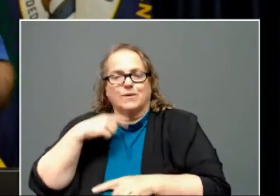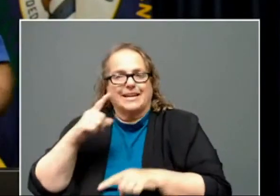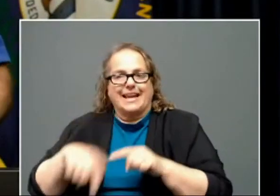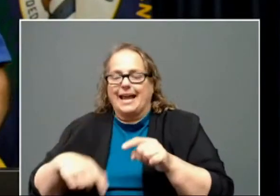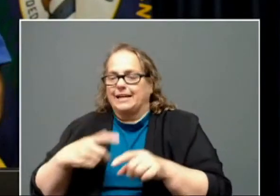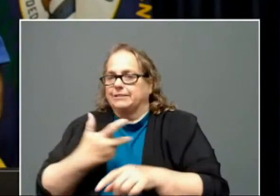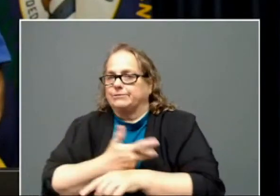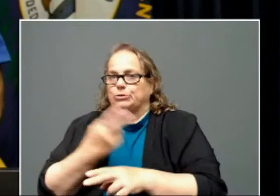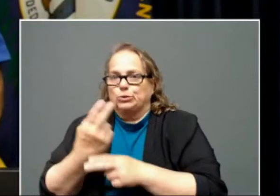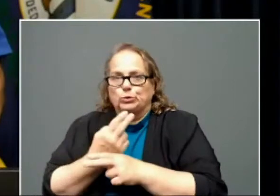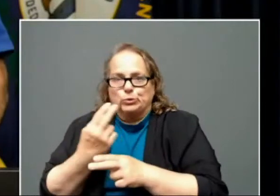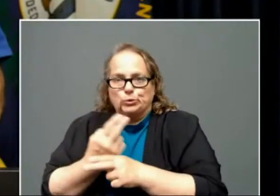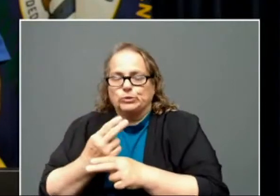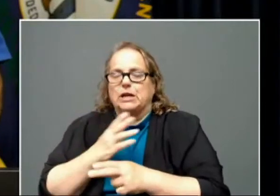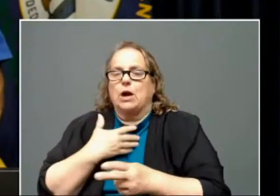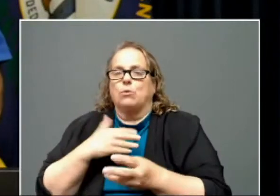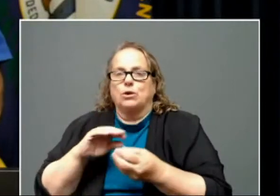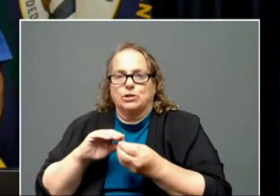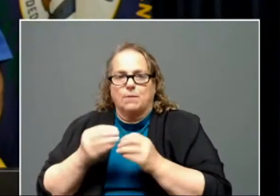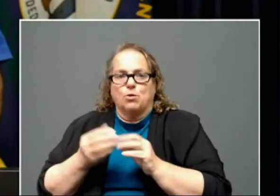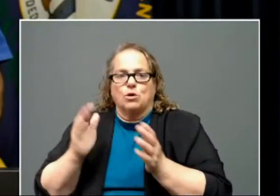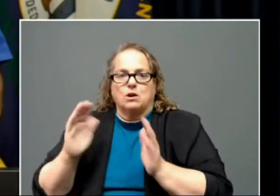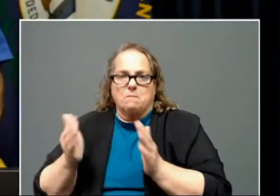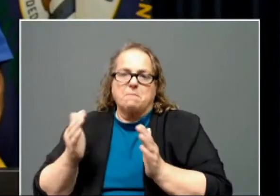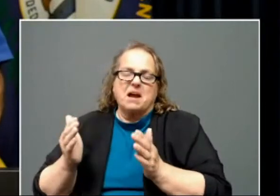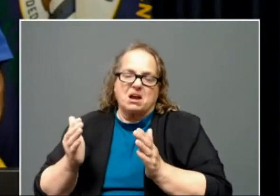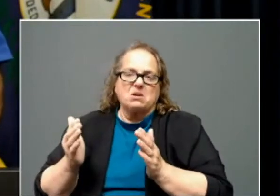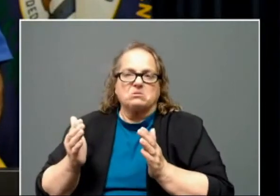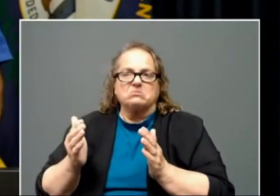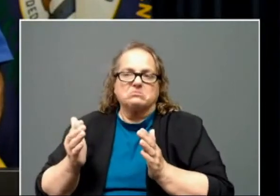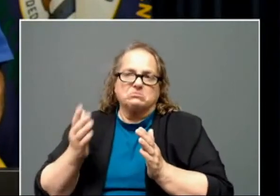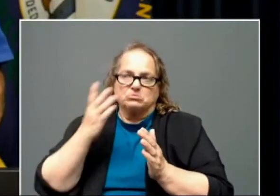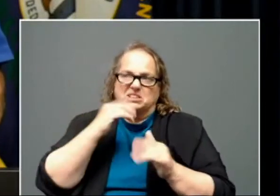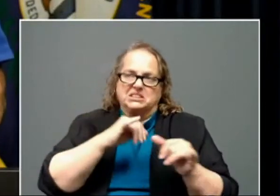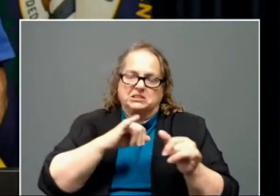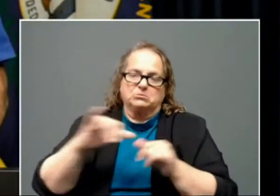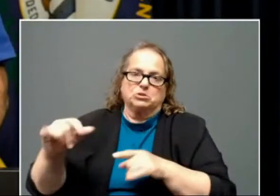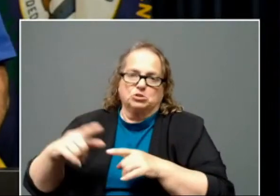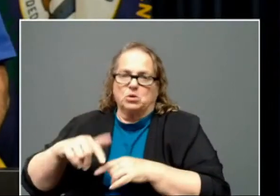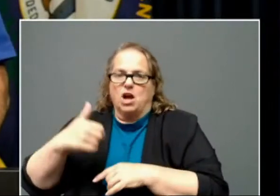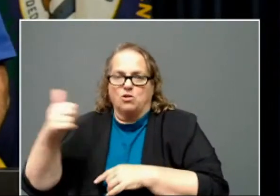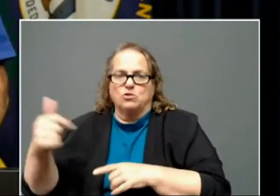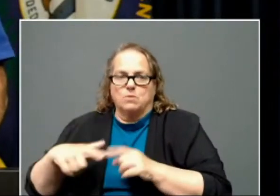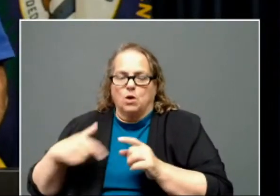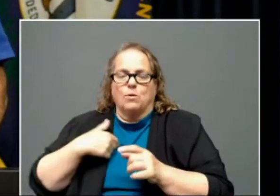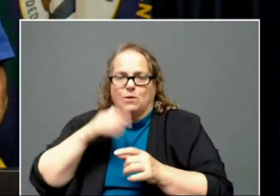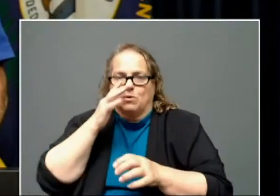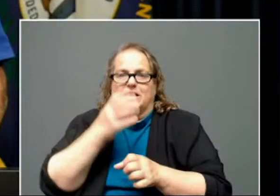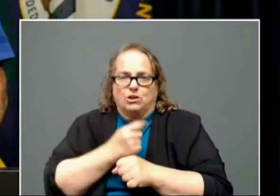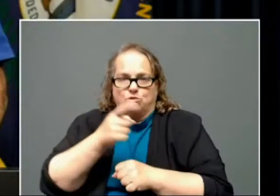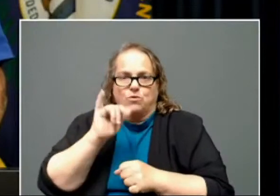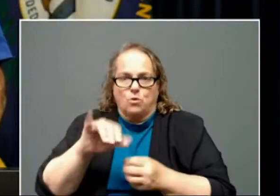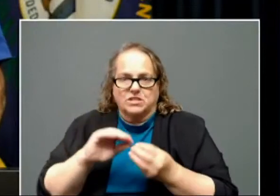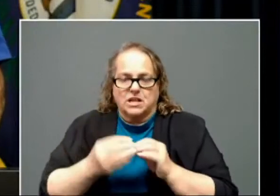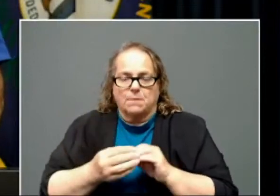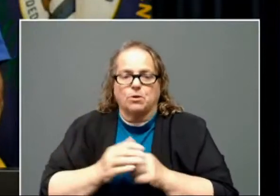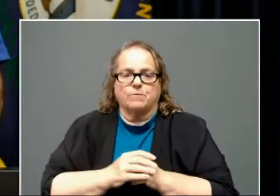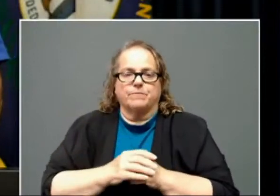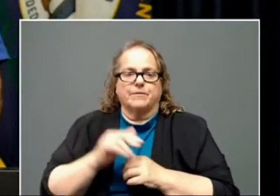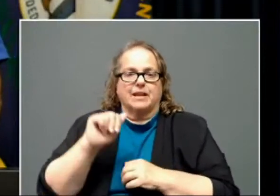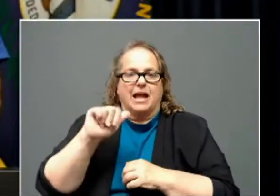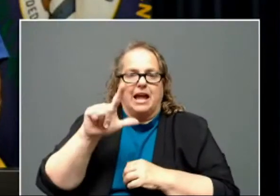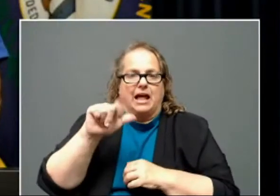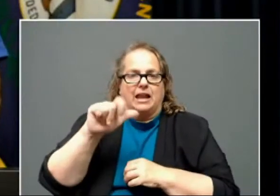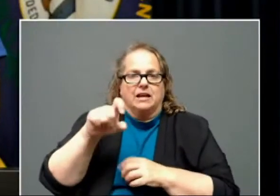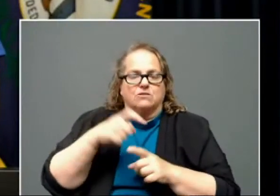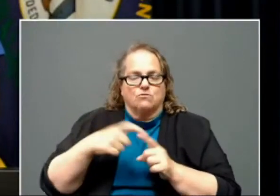our numbers compare favorably with others, but we'll get those to you. Alex Akisto from the Herald